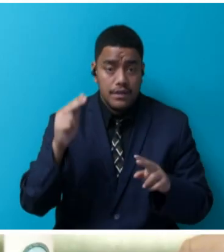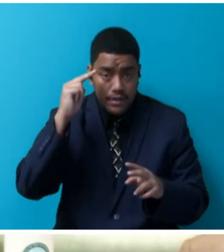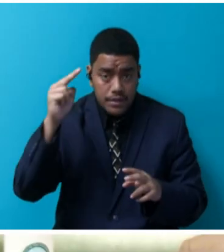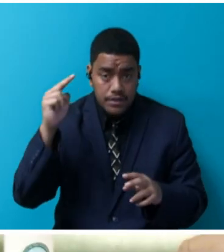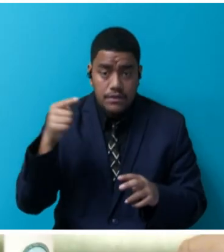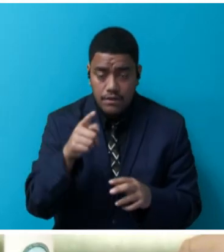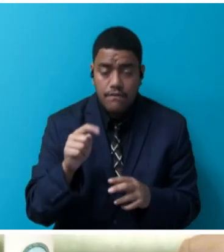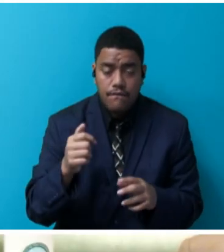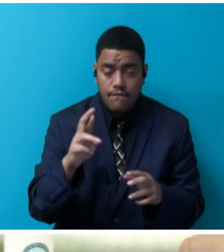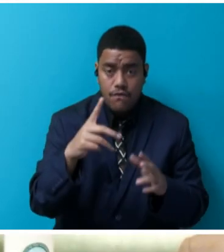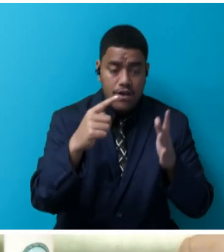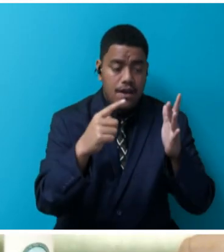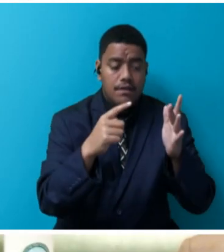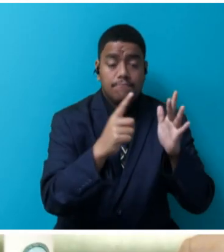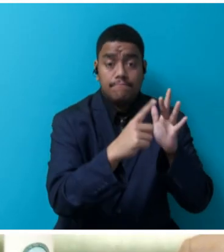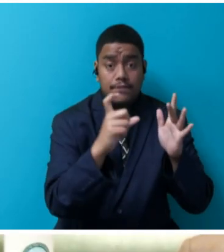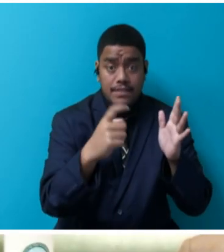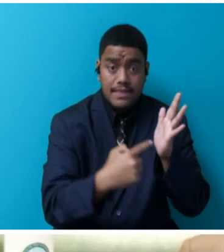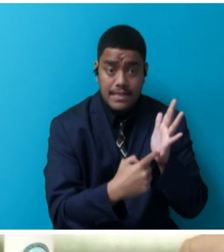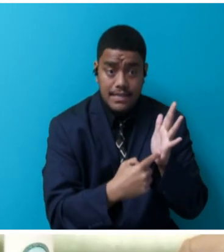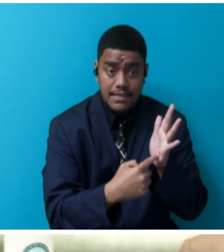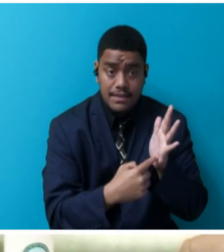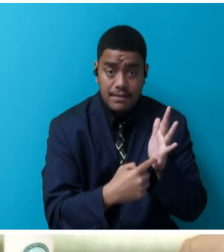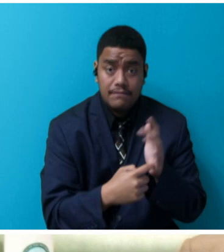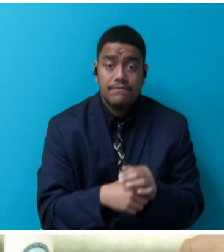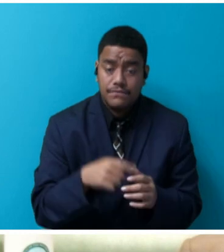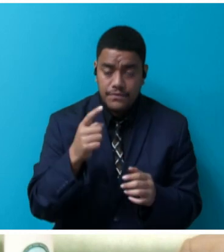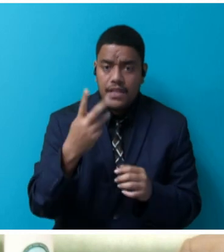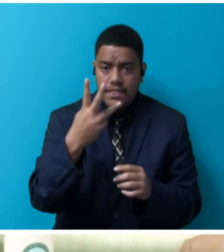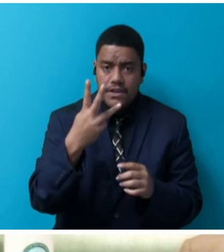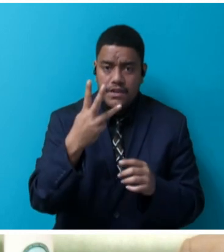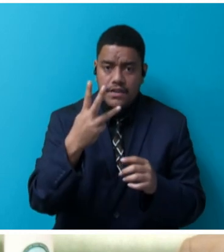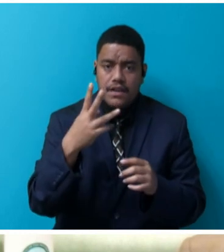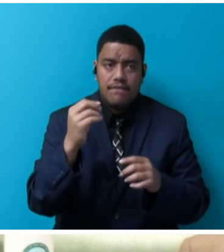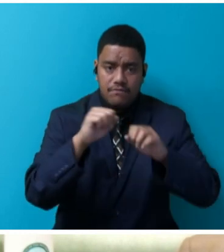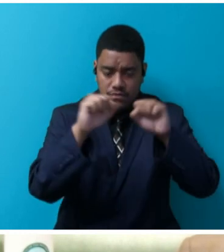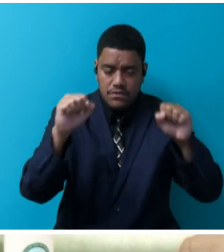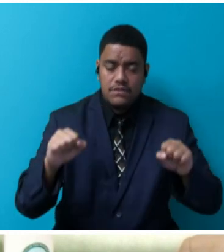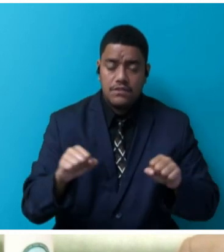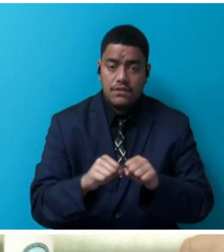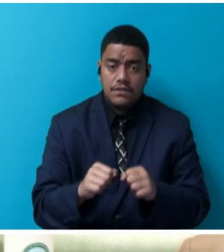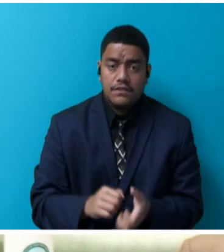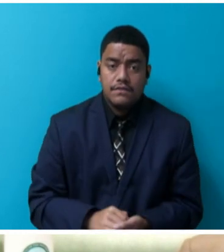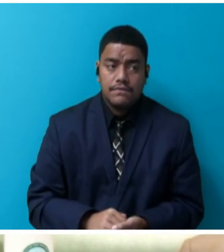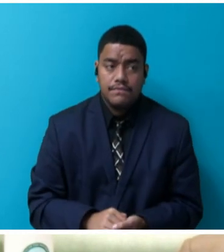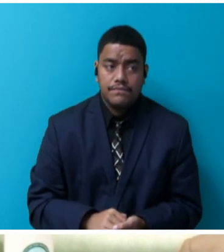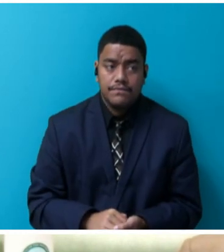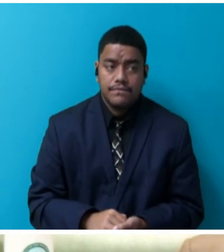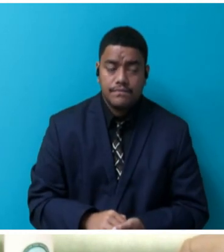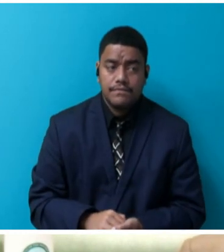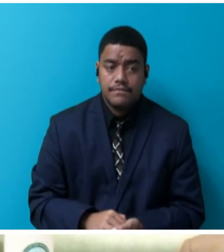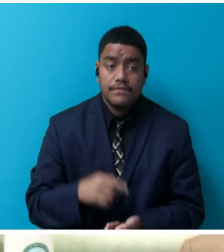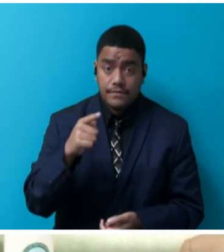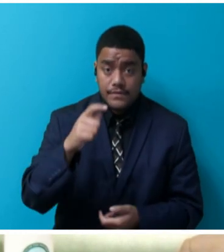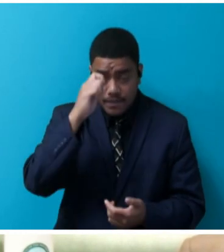for ICT and is only one of 3 global standard-setting organizations. This breadth of